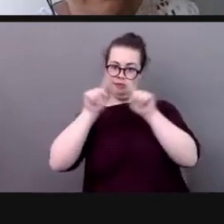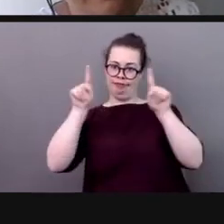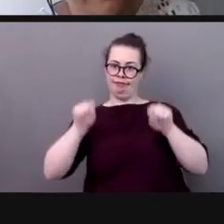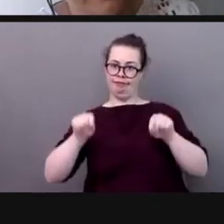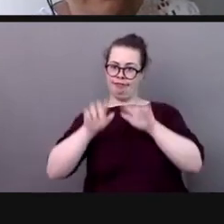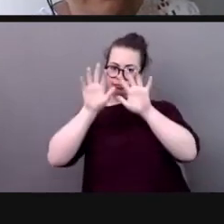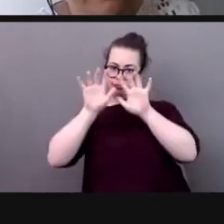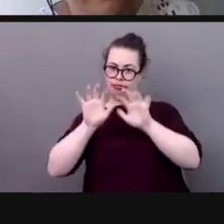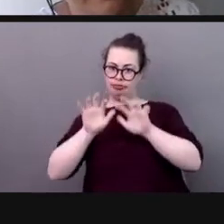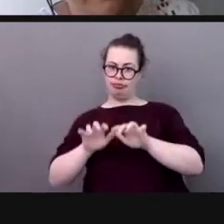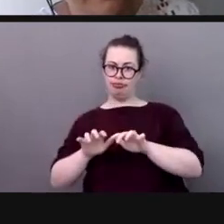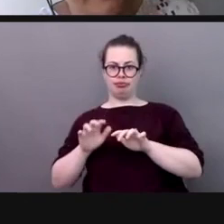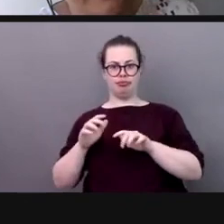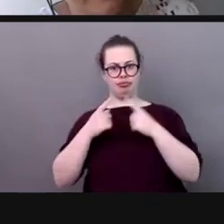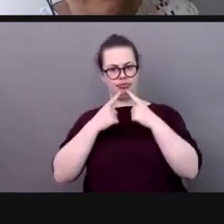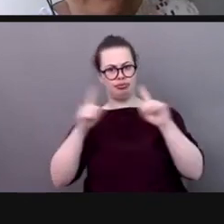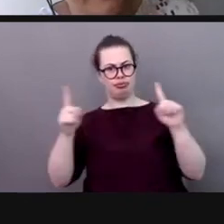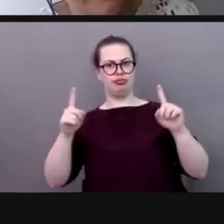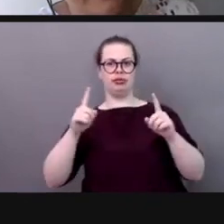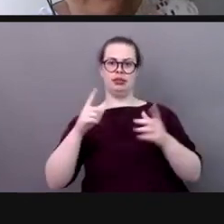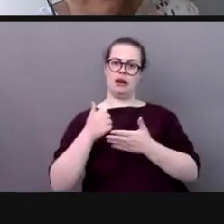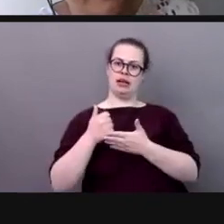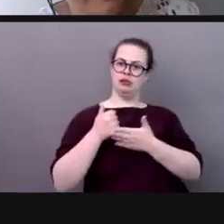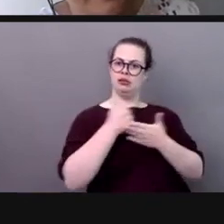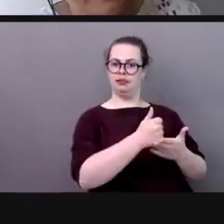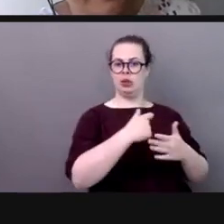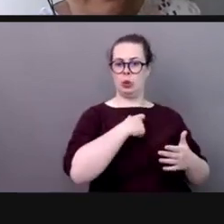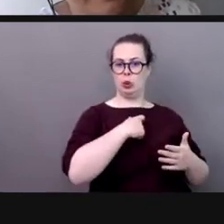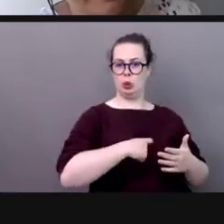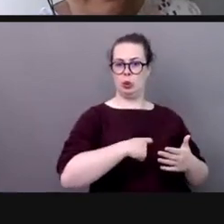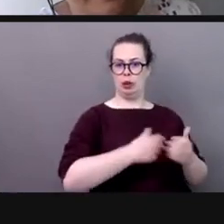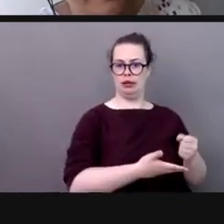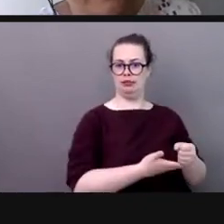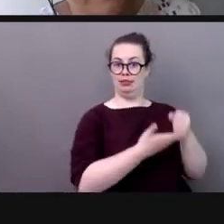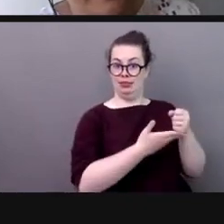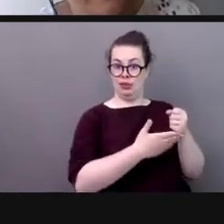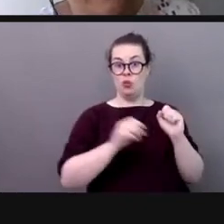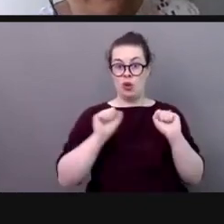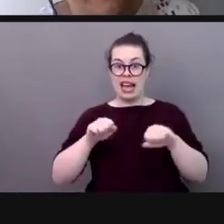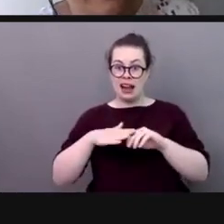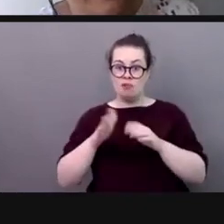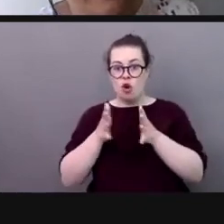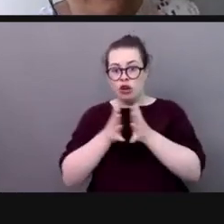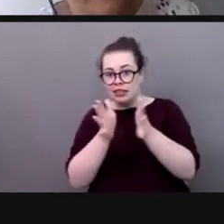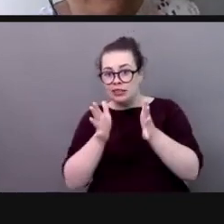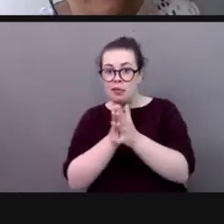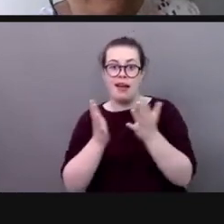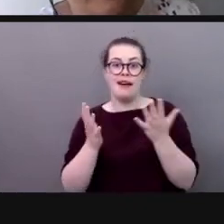more in more detail what is planned by ECHO.